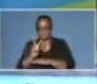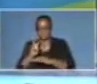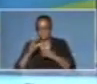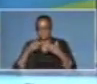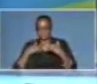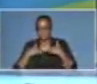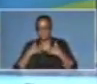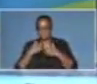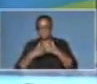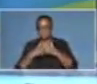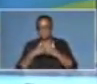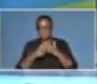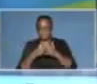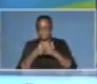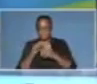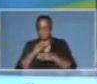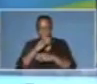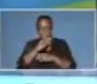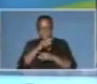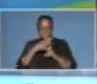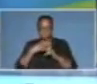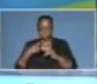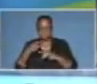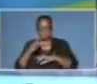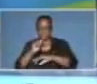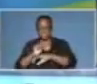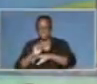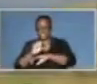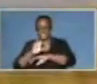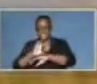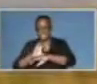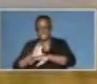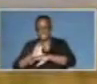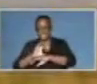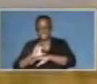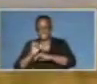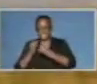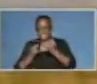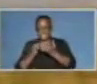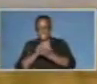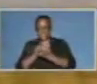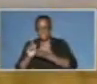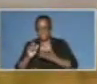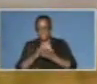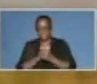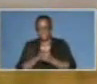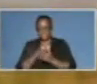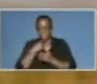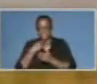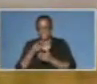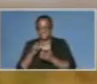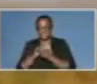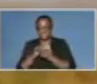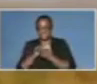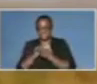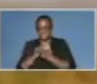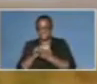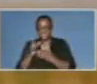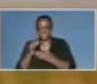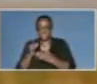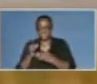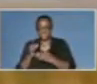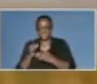a catering problem in flying out of Providenciales in the Turks and Caicos Islands last week. The plane's catering carts were